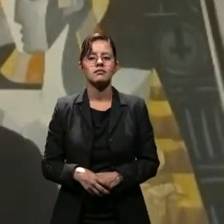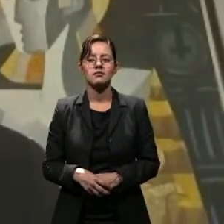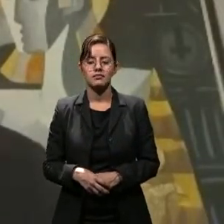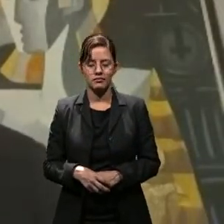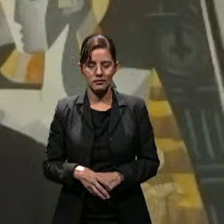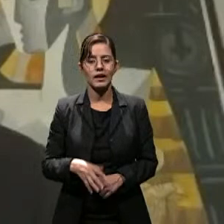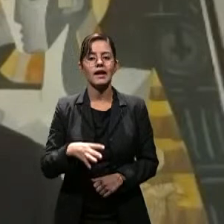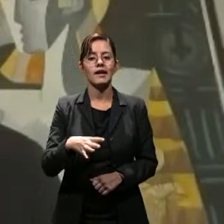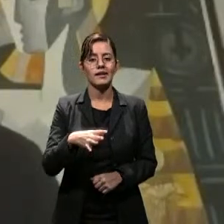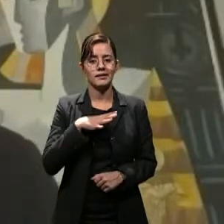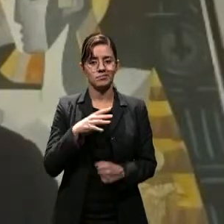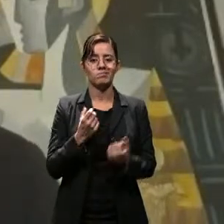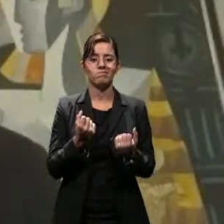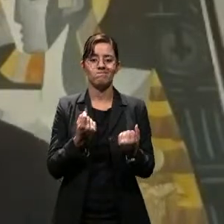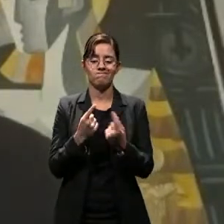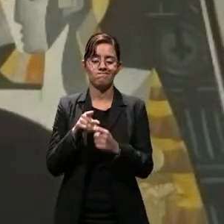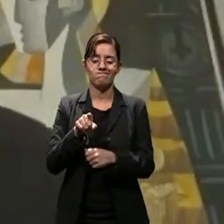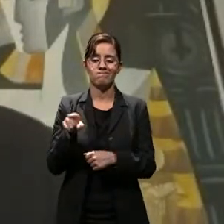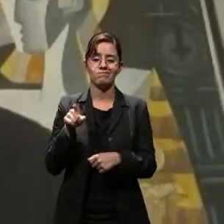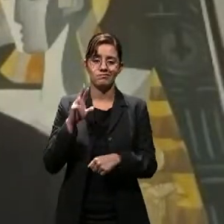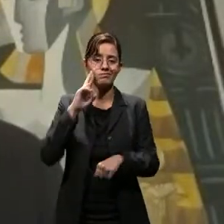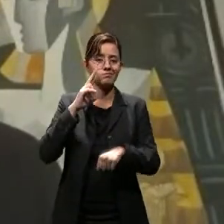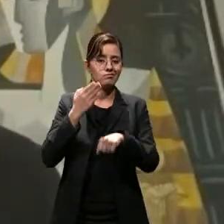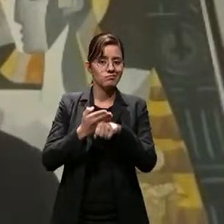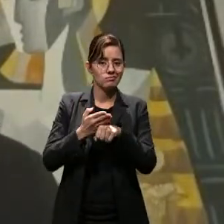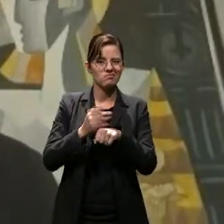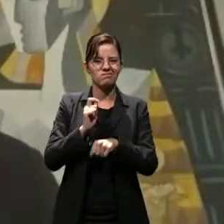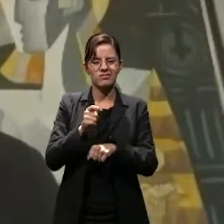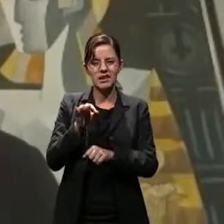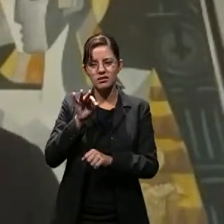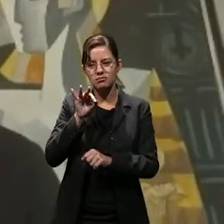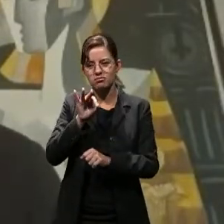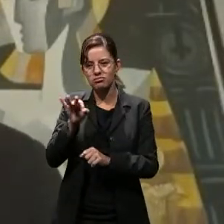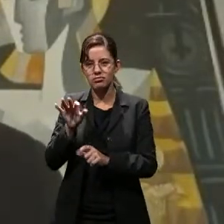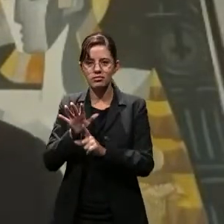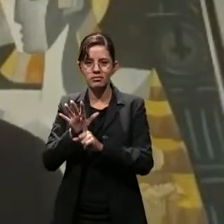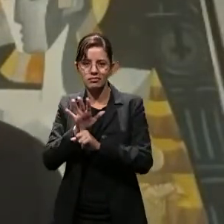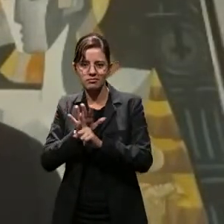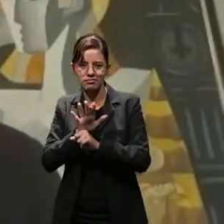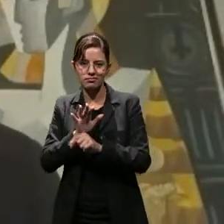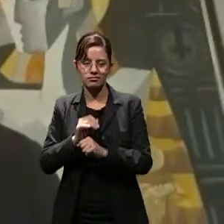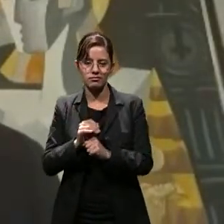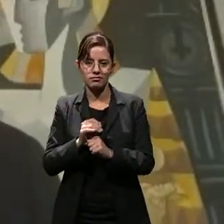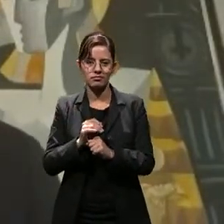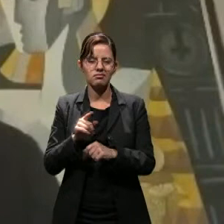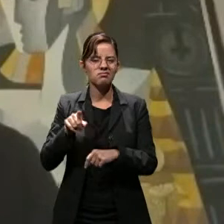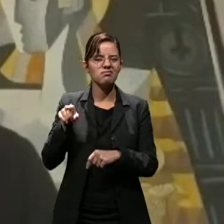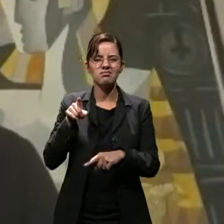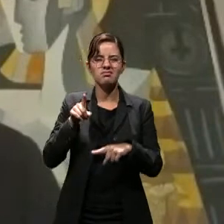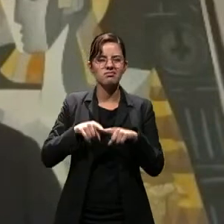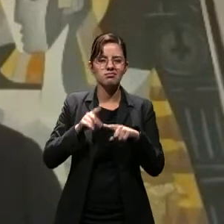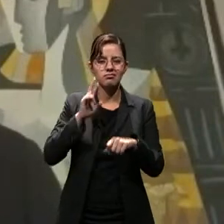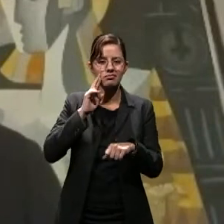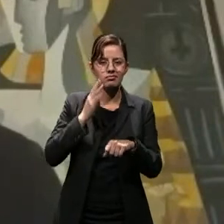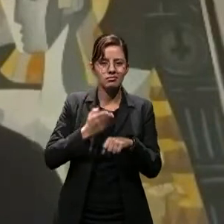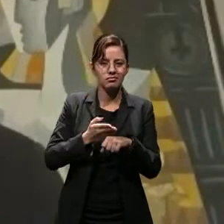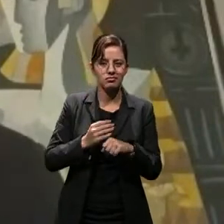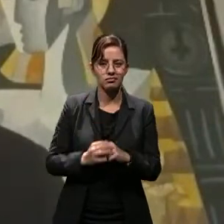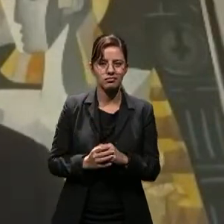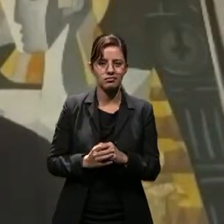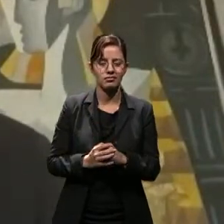There are responsible parties of this narrative. And who are these responsible parties? And here